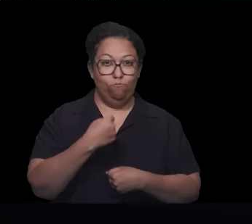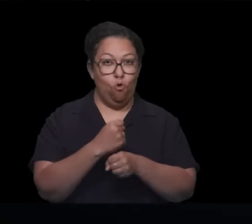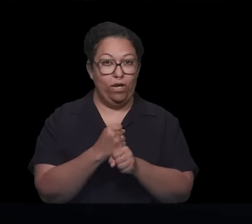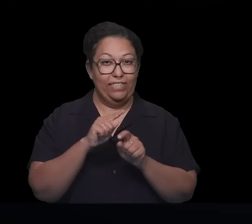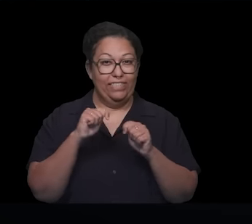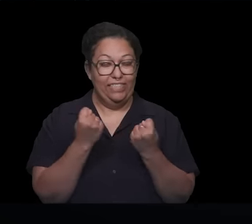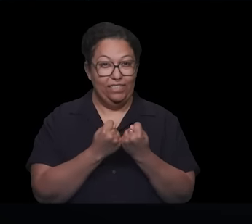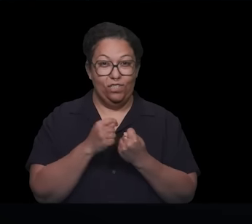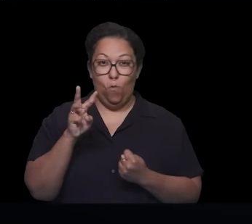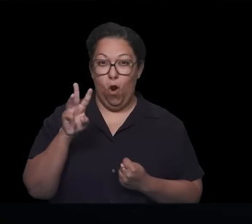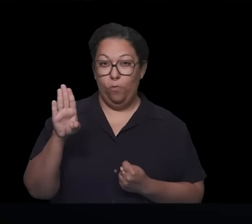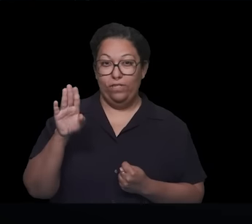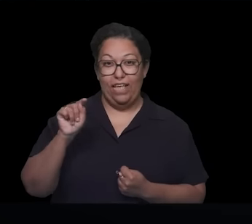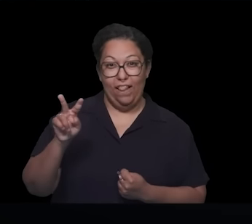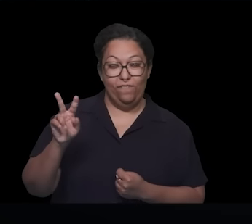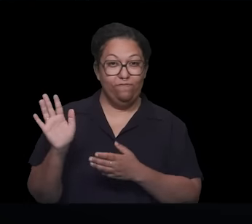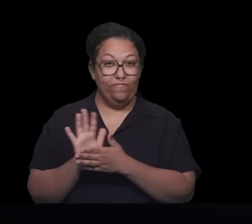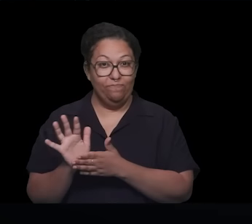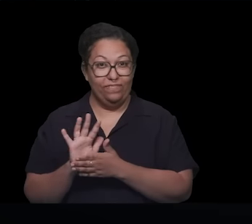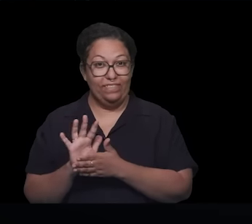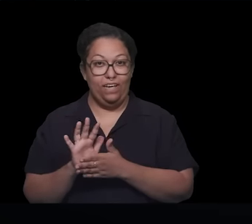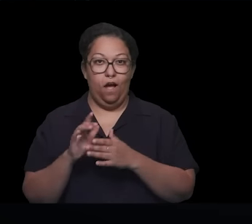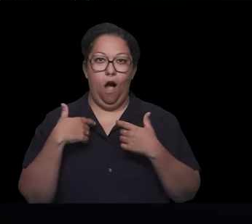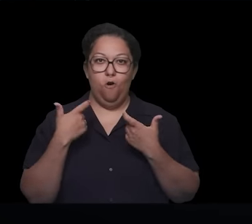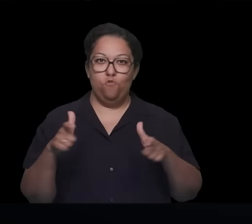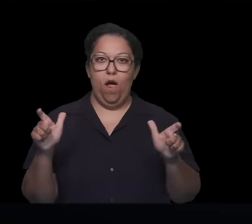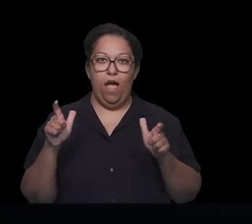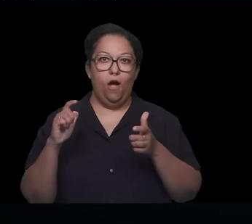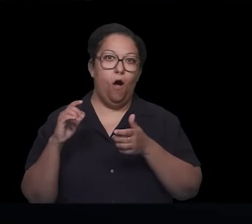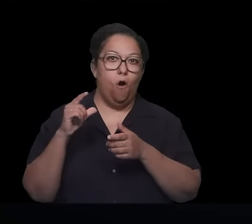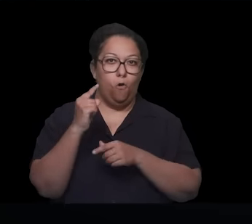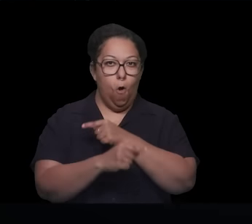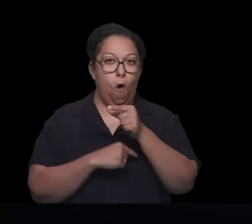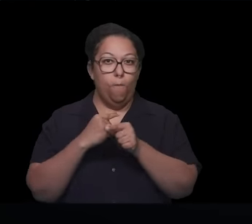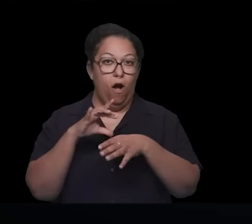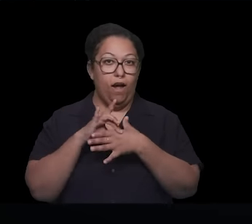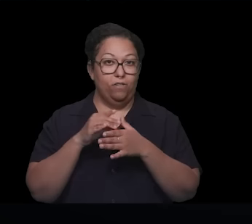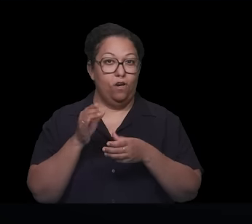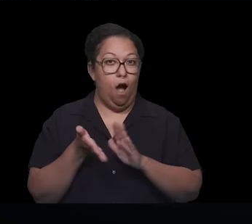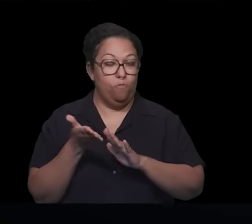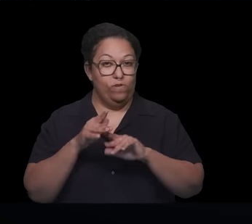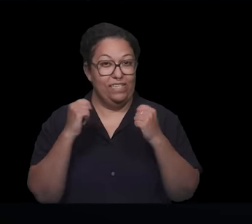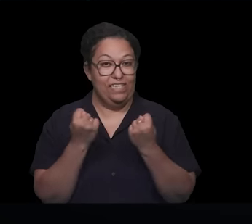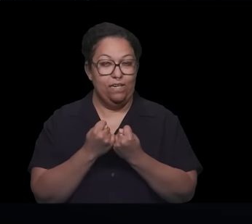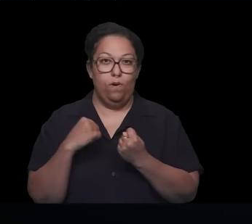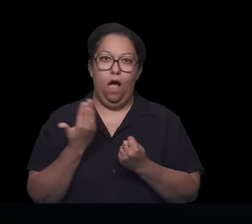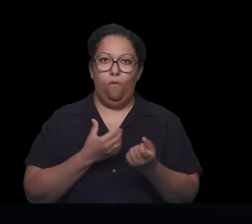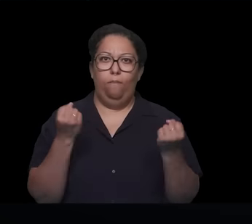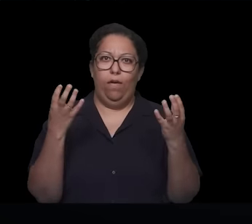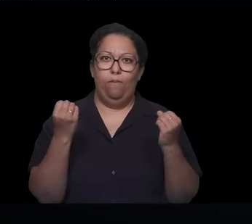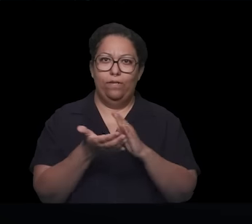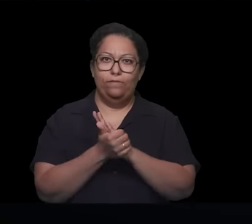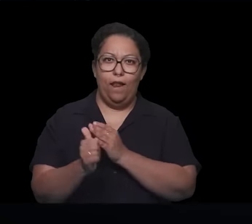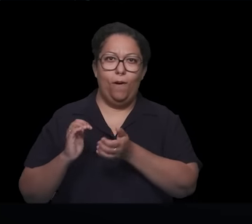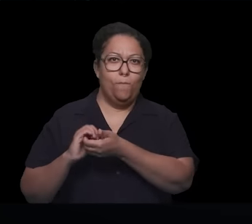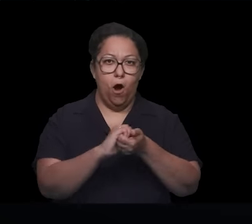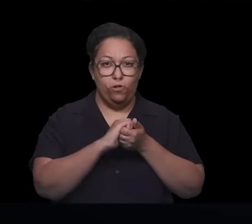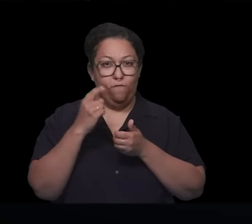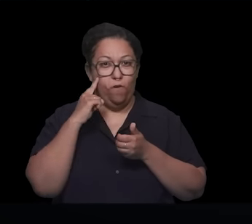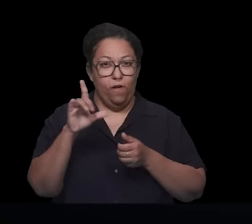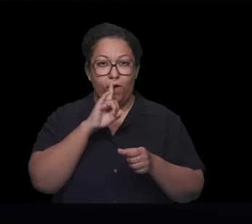Max product team, Warner Brothers Television and Films, our great global content operations team, and our many